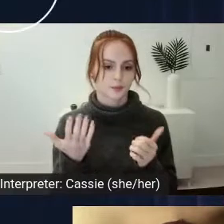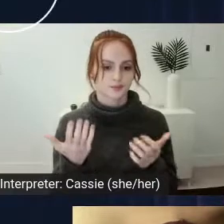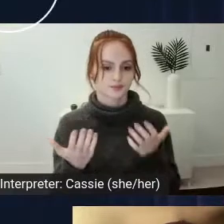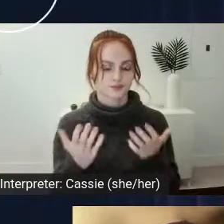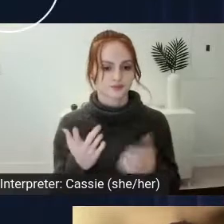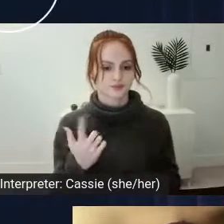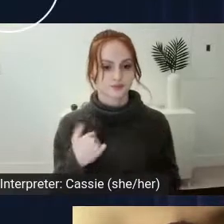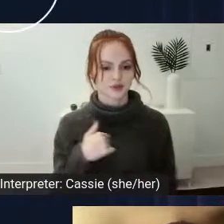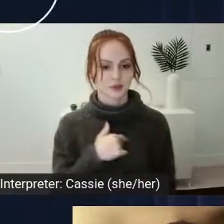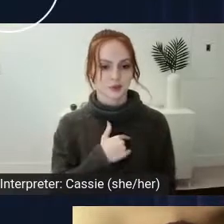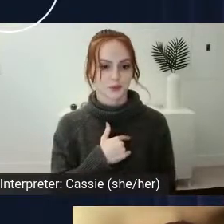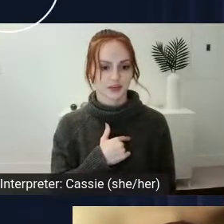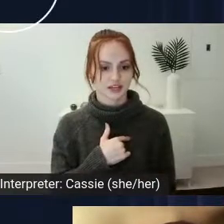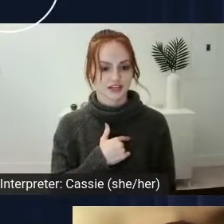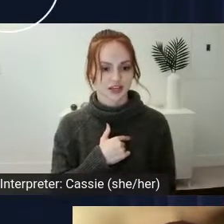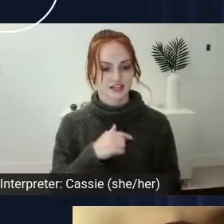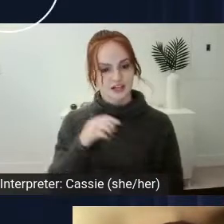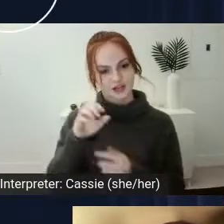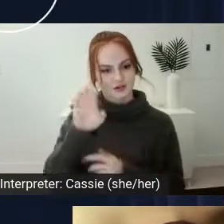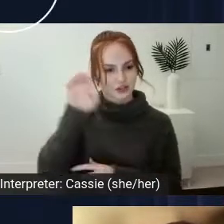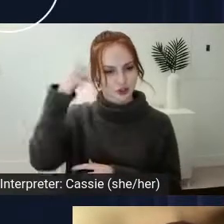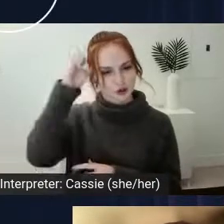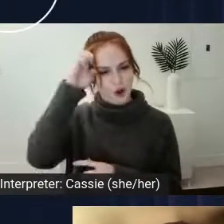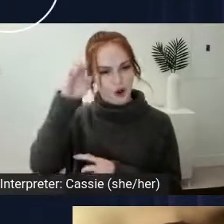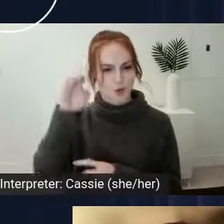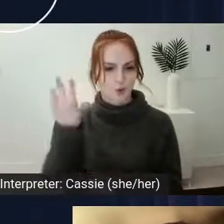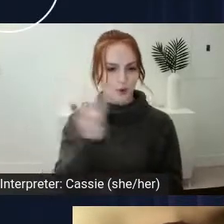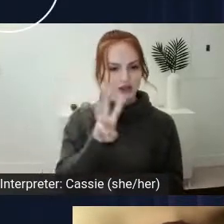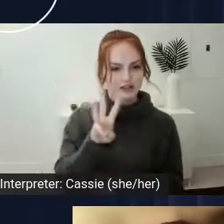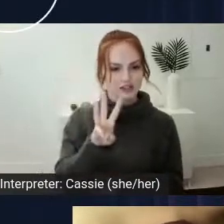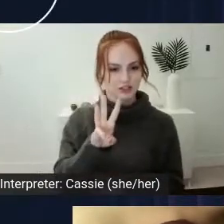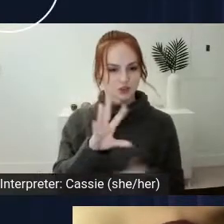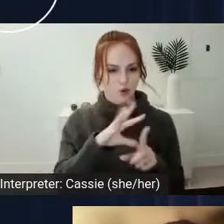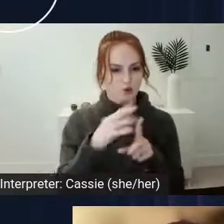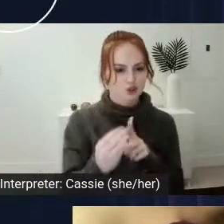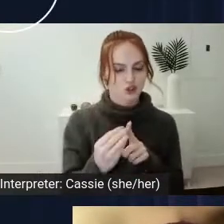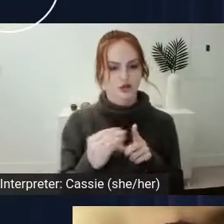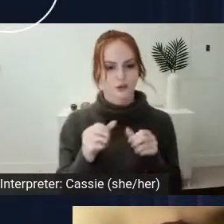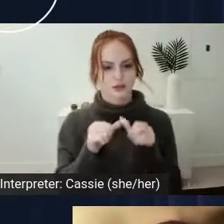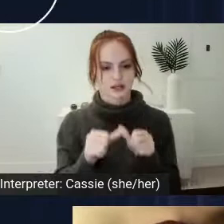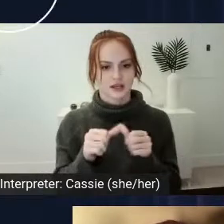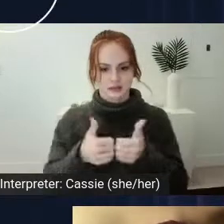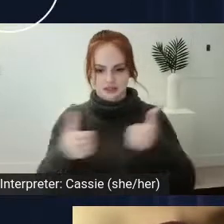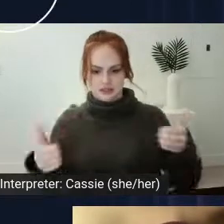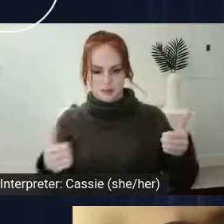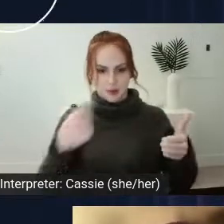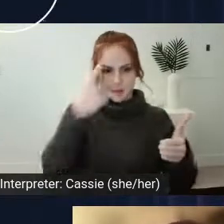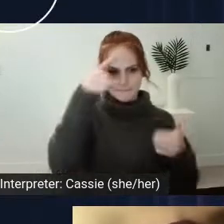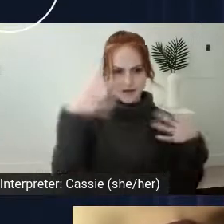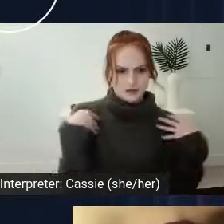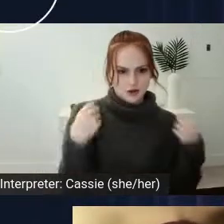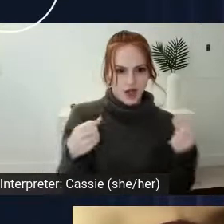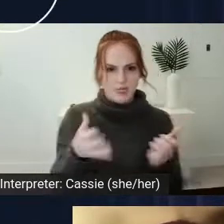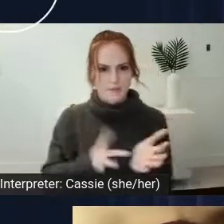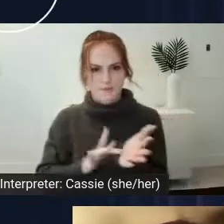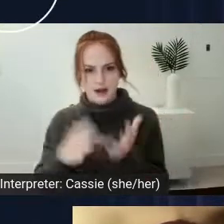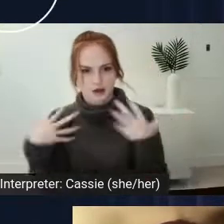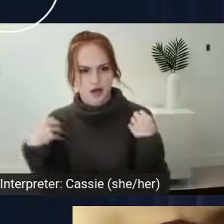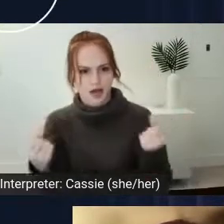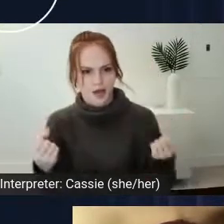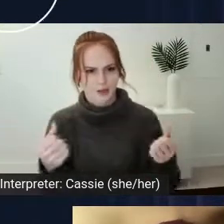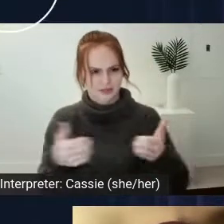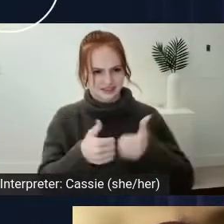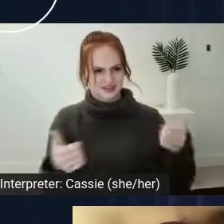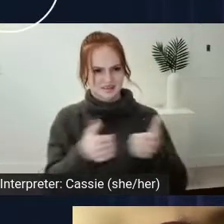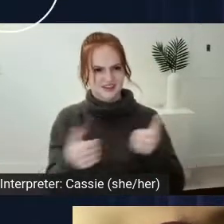we as a like Euro-Western US culture keep separating mental health and medical health. And maybe in fact